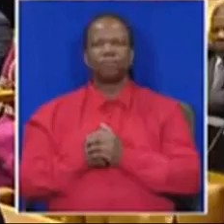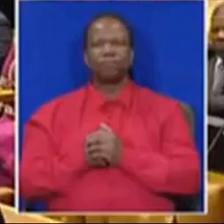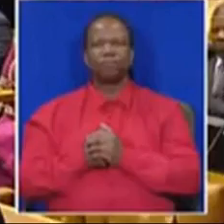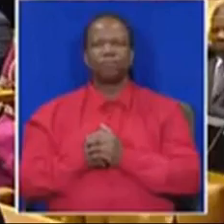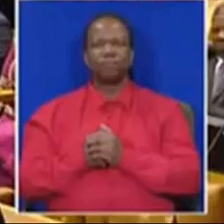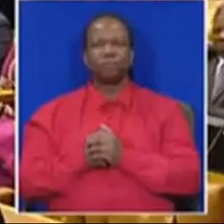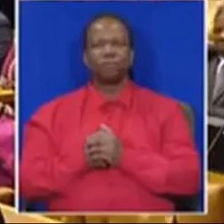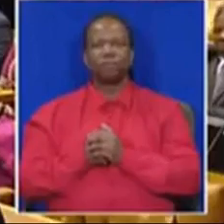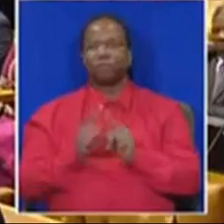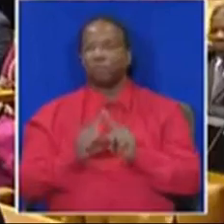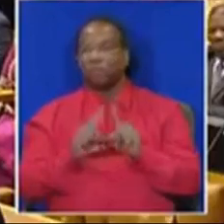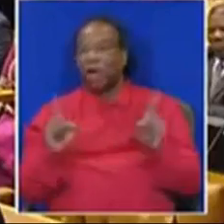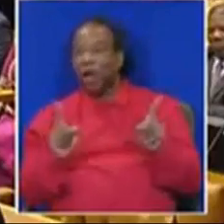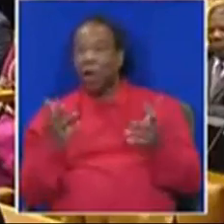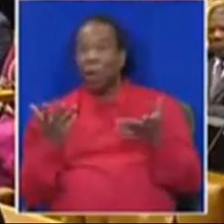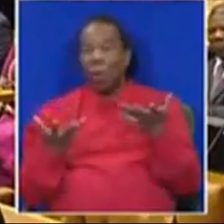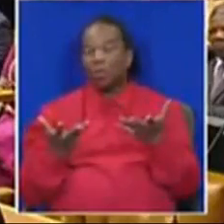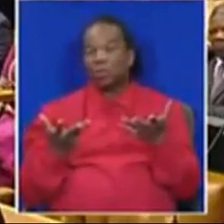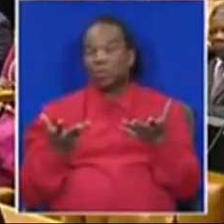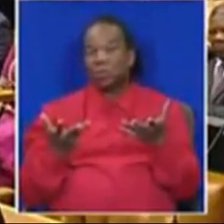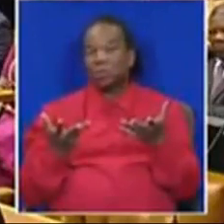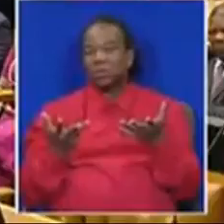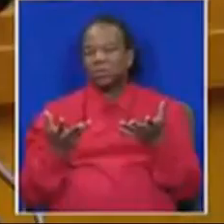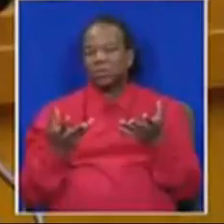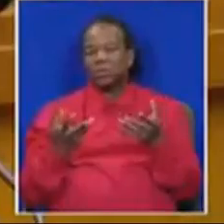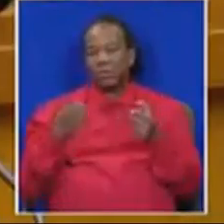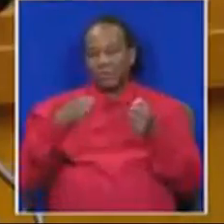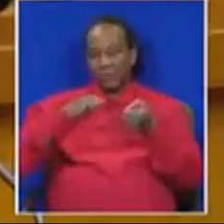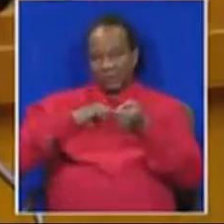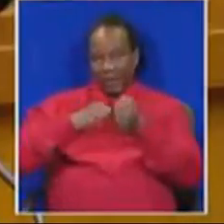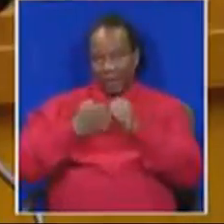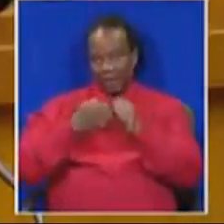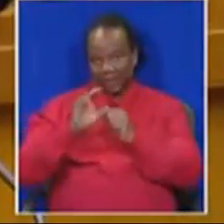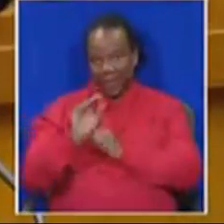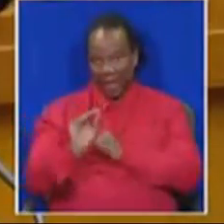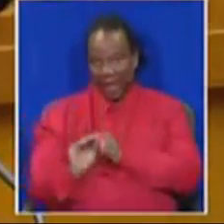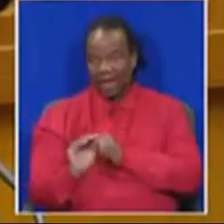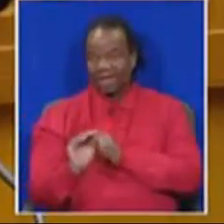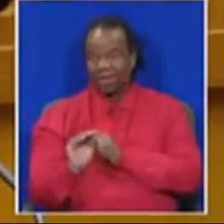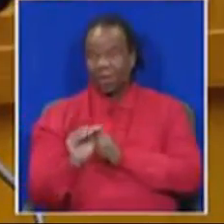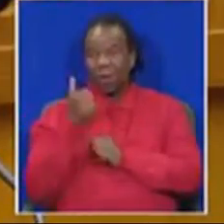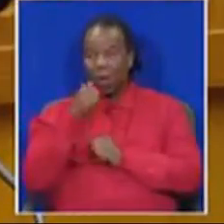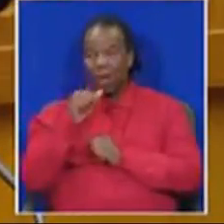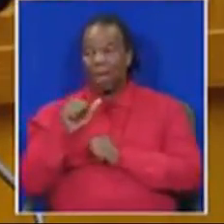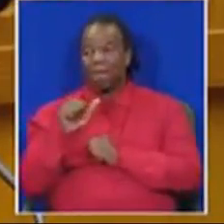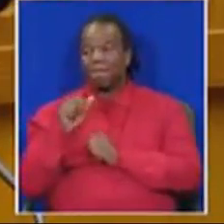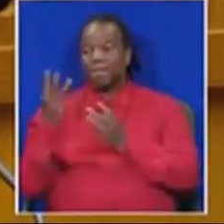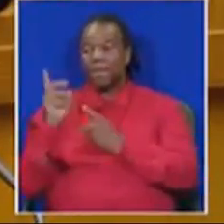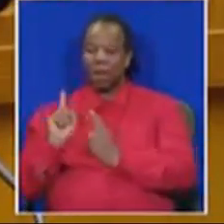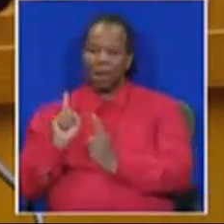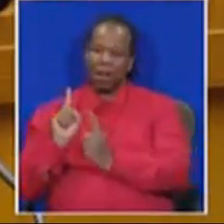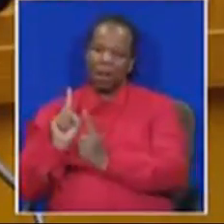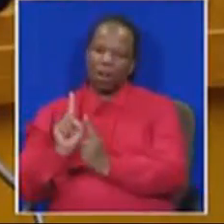However, we know the challenges that our people face when they interact